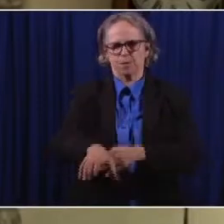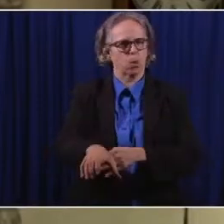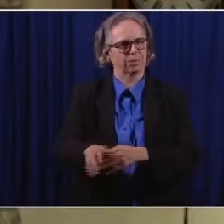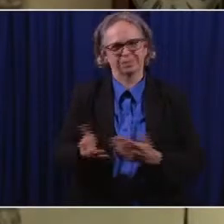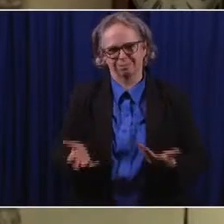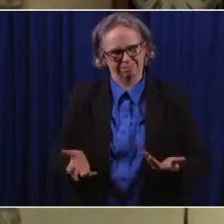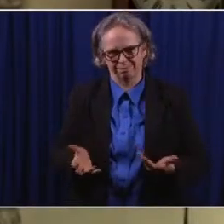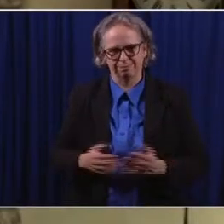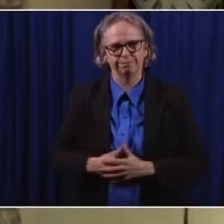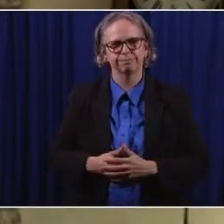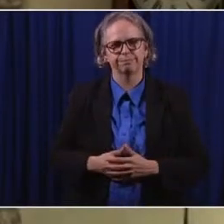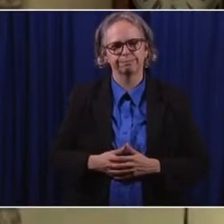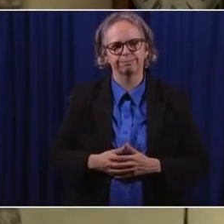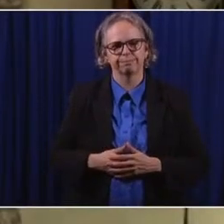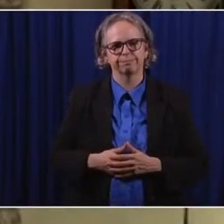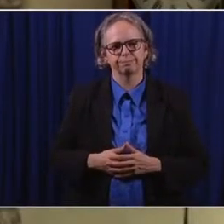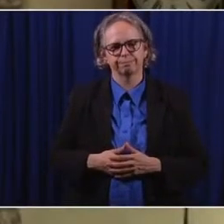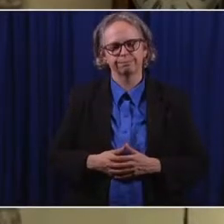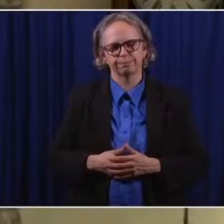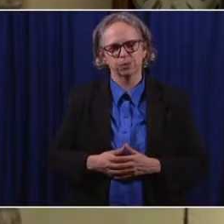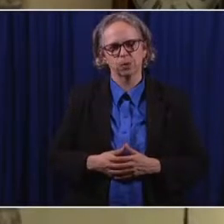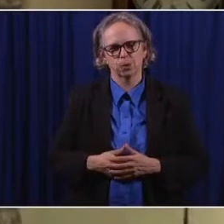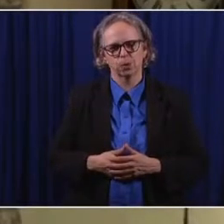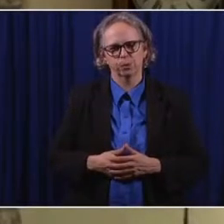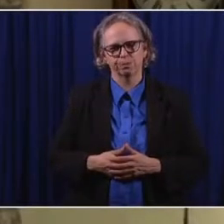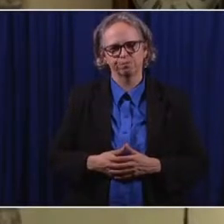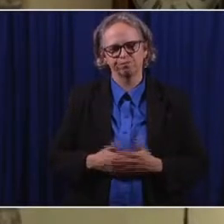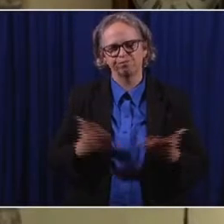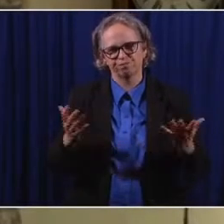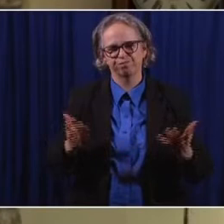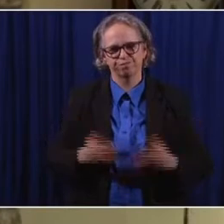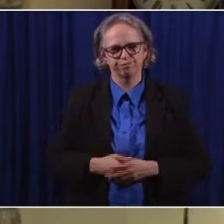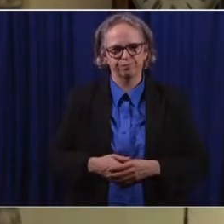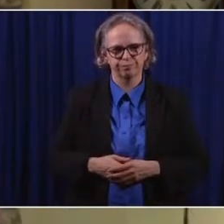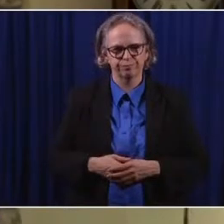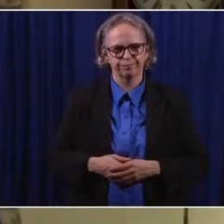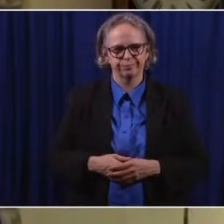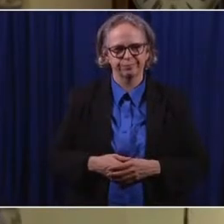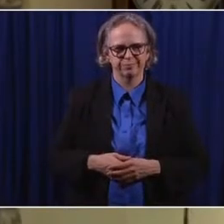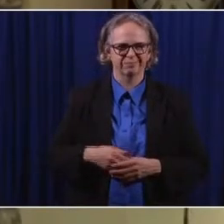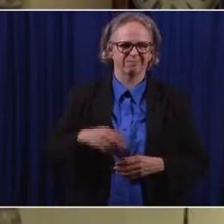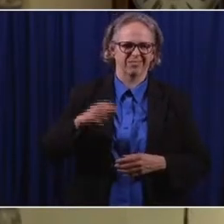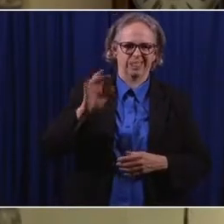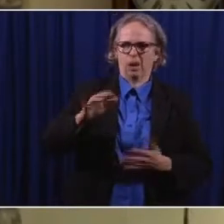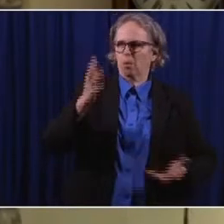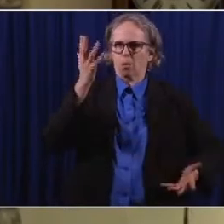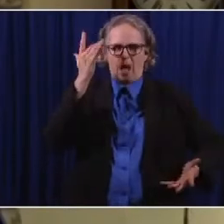that. So what we said at the beginning, and we had people in schools who said,